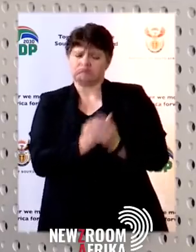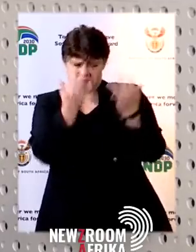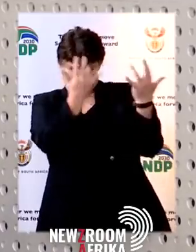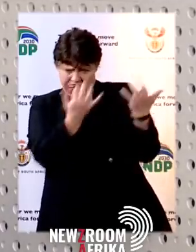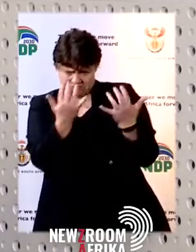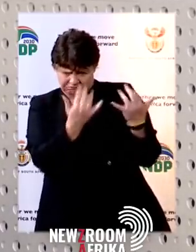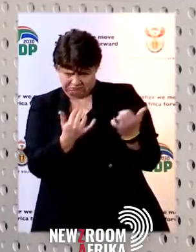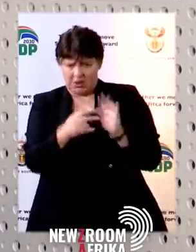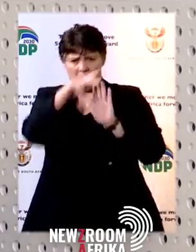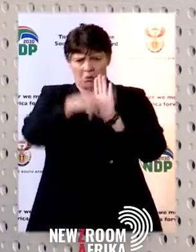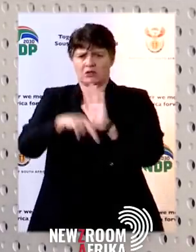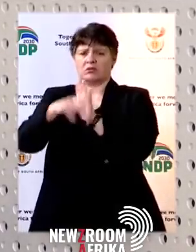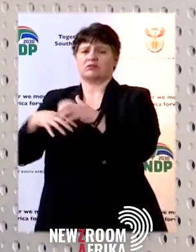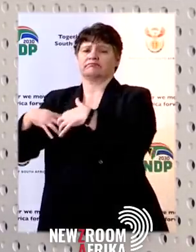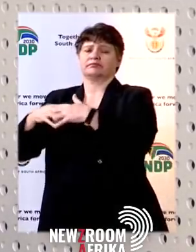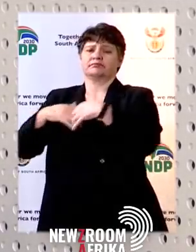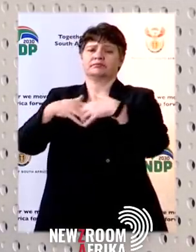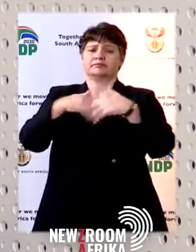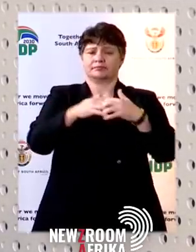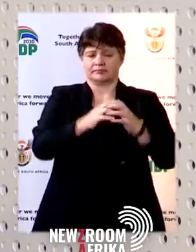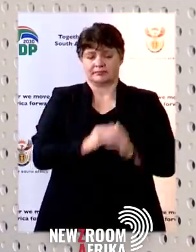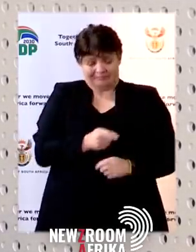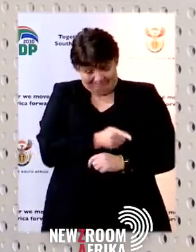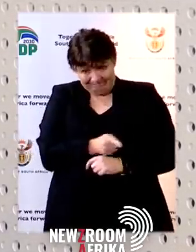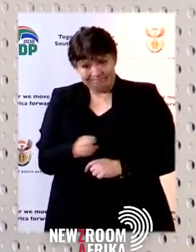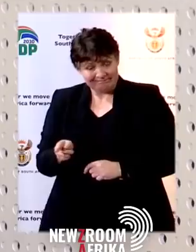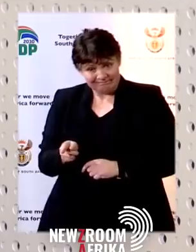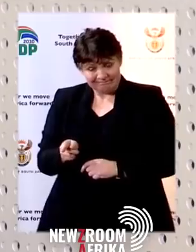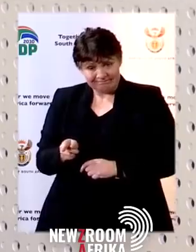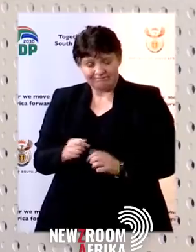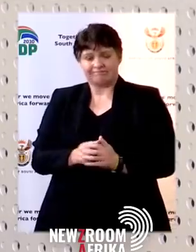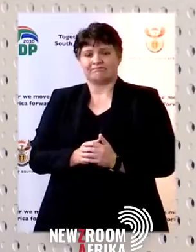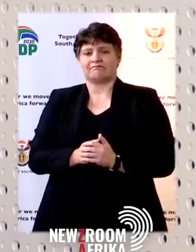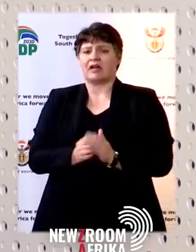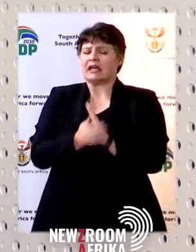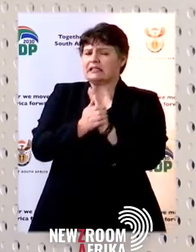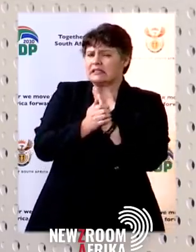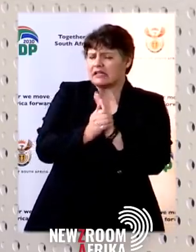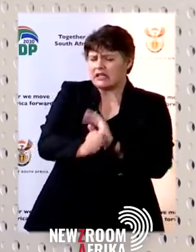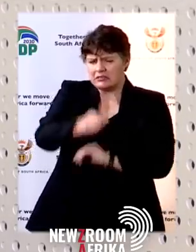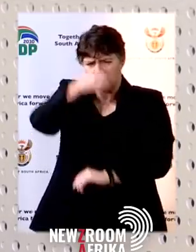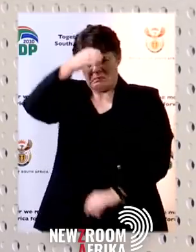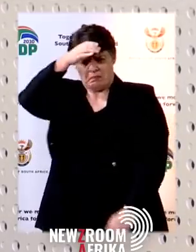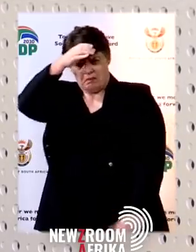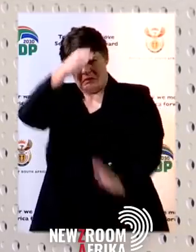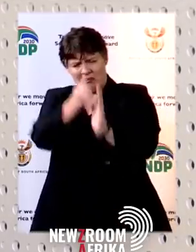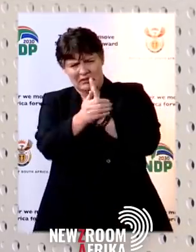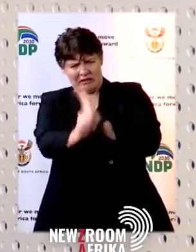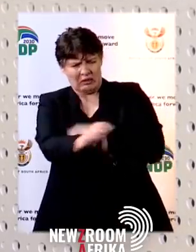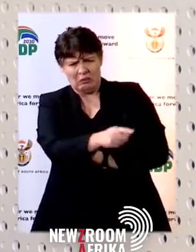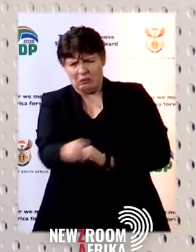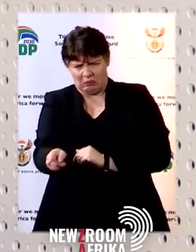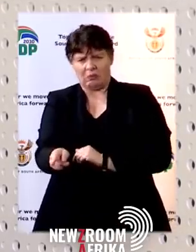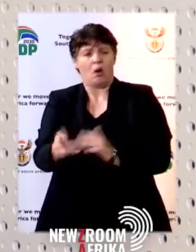monetary policy interventions. These interventions draw together the skills and expertise of people in